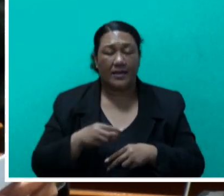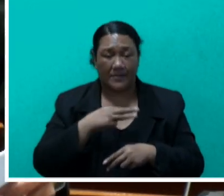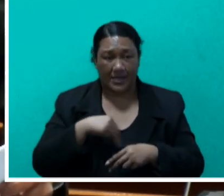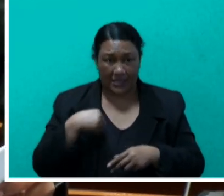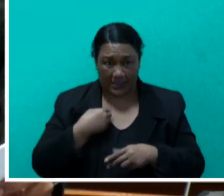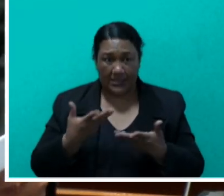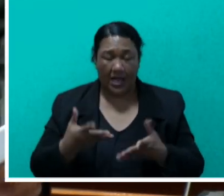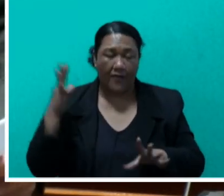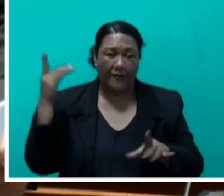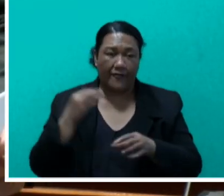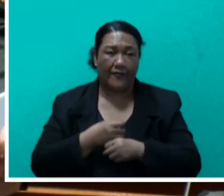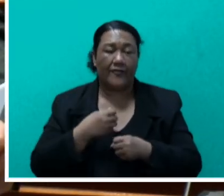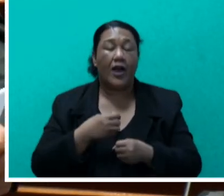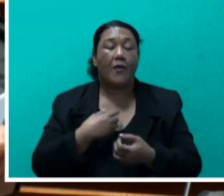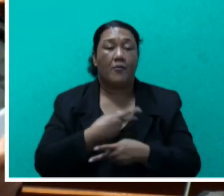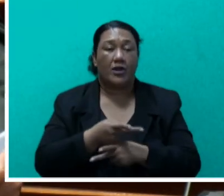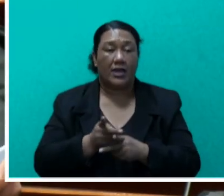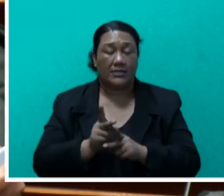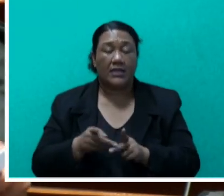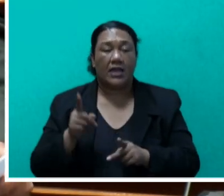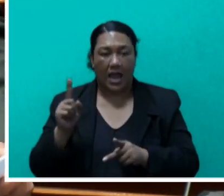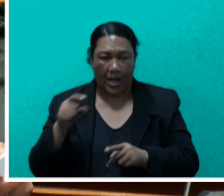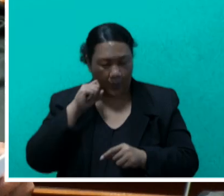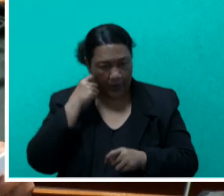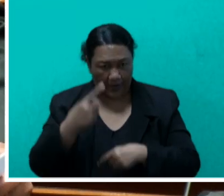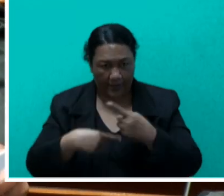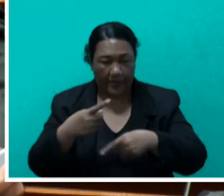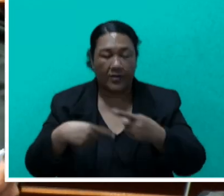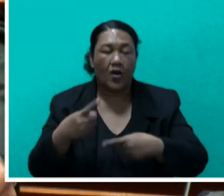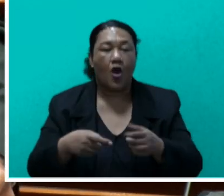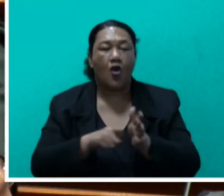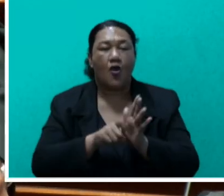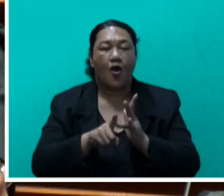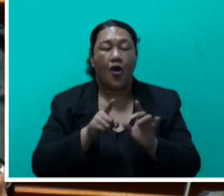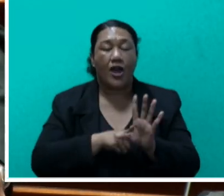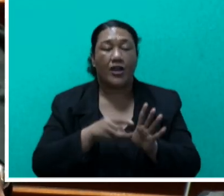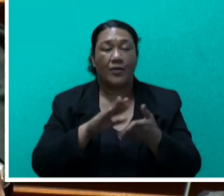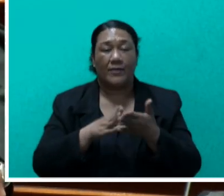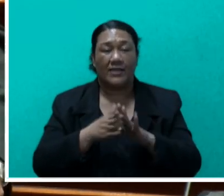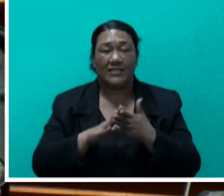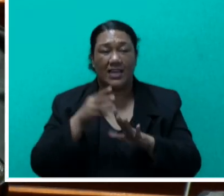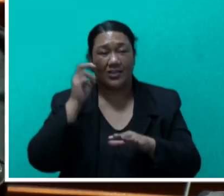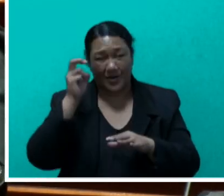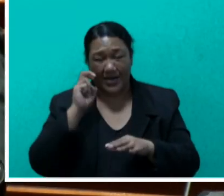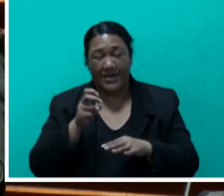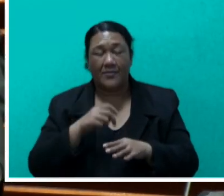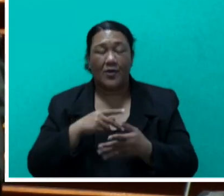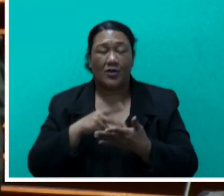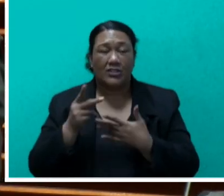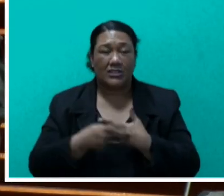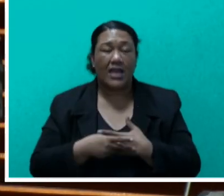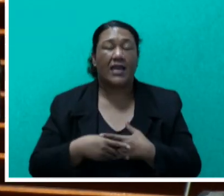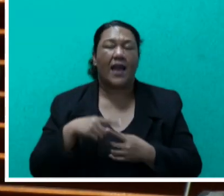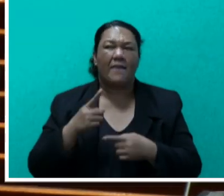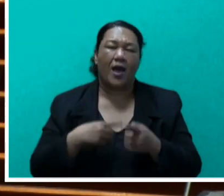production and farming plan and will proceed soon with our ROI community awareness and training program regarding their monthly